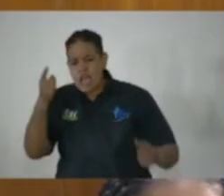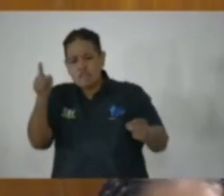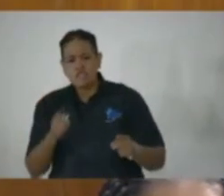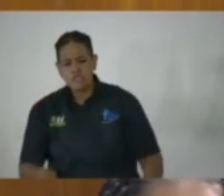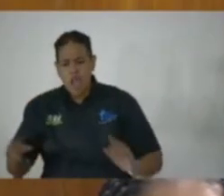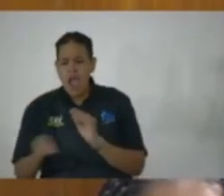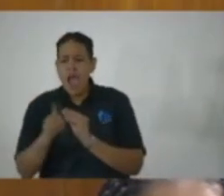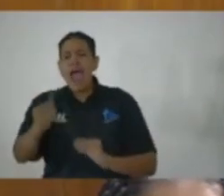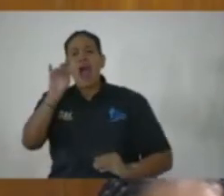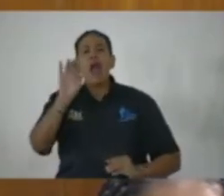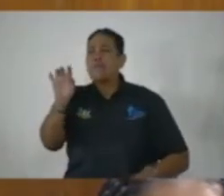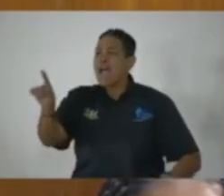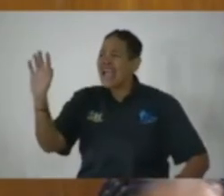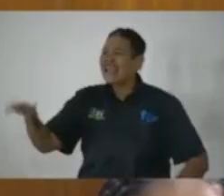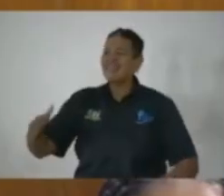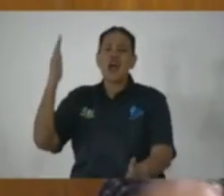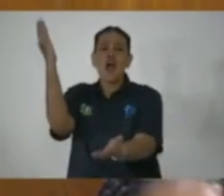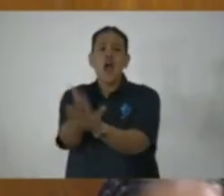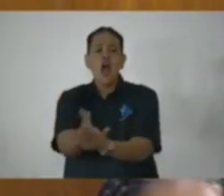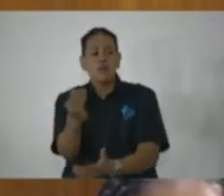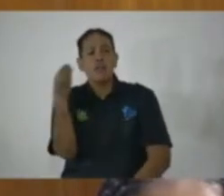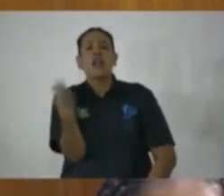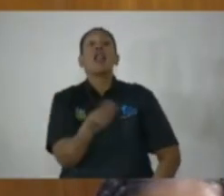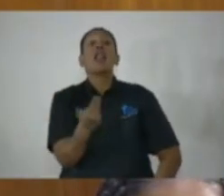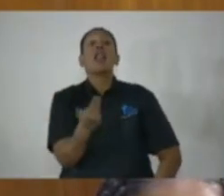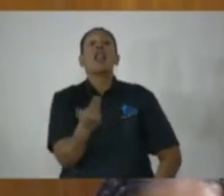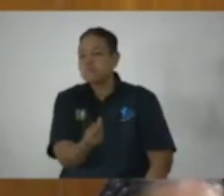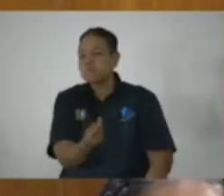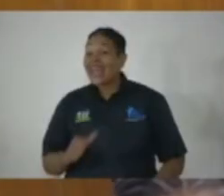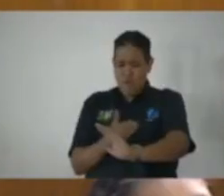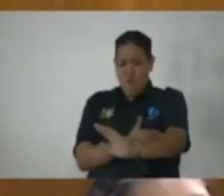Embarrassing. Give me some milk. Disbursement. And guess what happened?